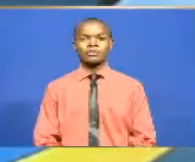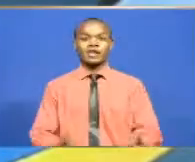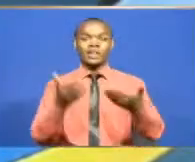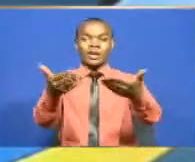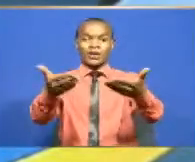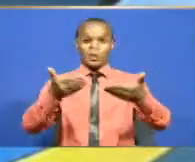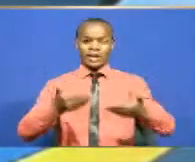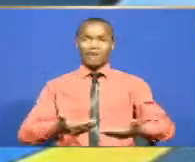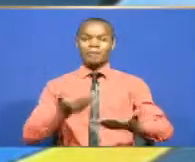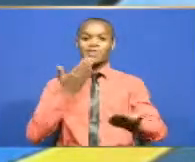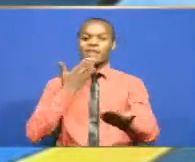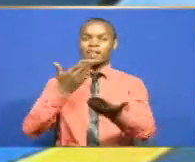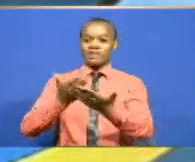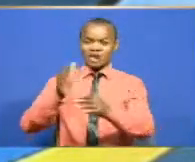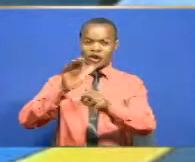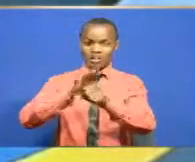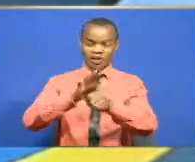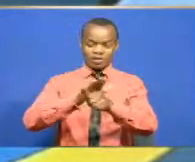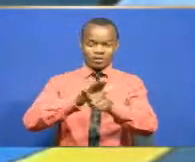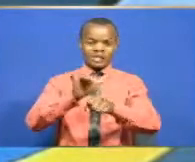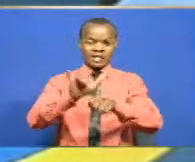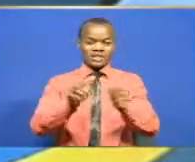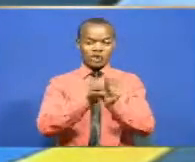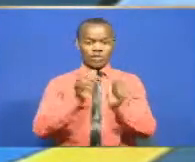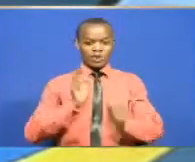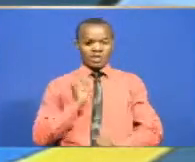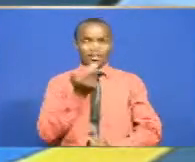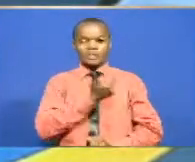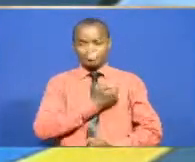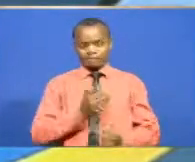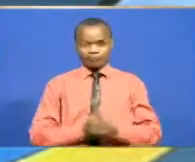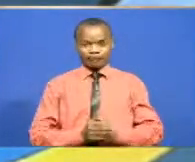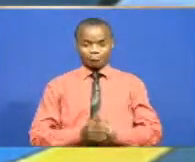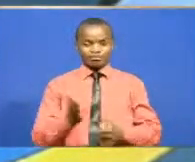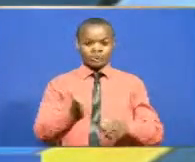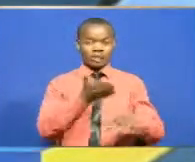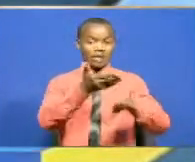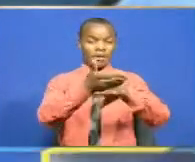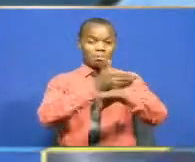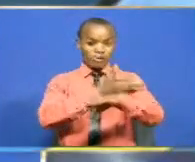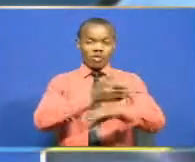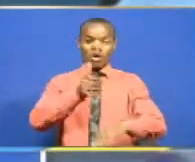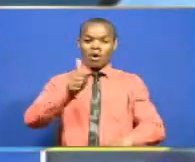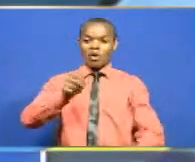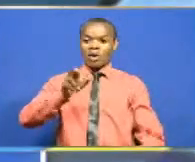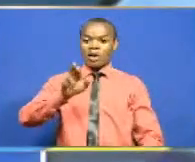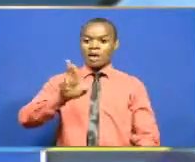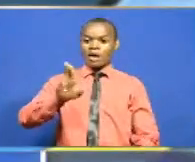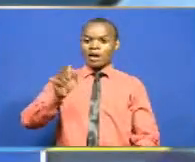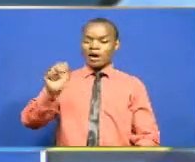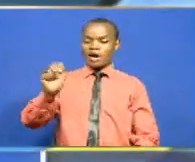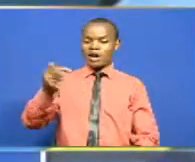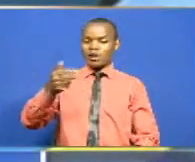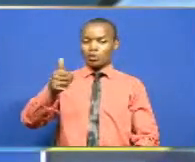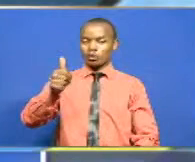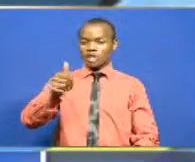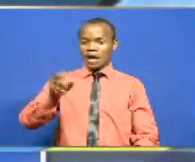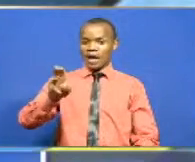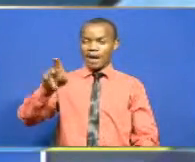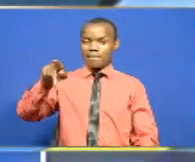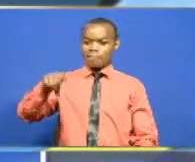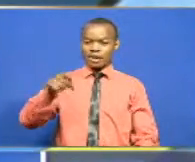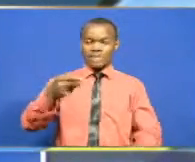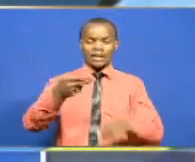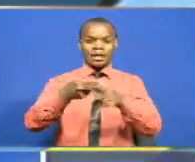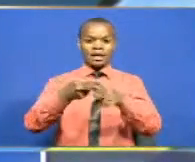Welcome back. Thank you for keeping me company. Moving on, former Arusha Urban Constituency Member of Parliament God Bless Lema